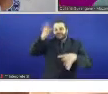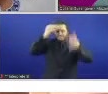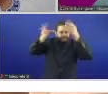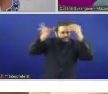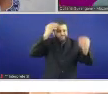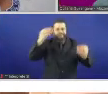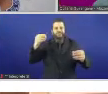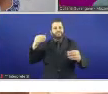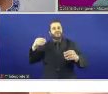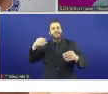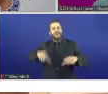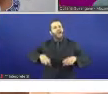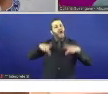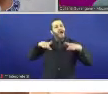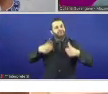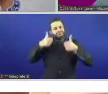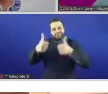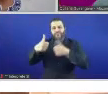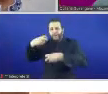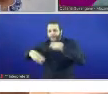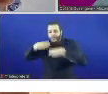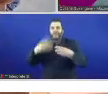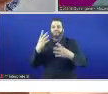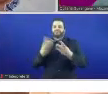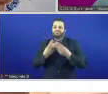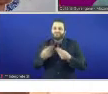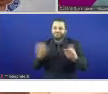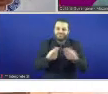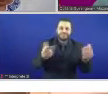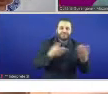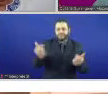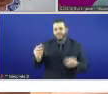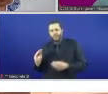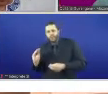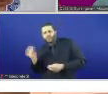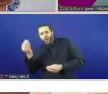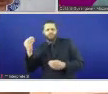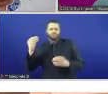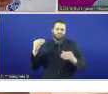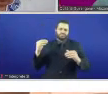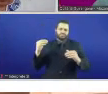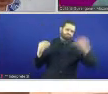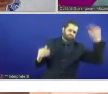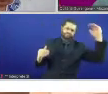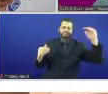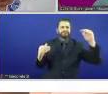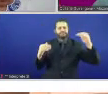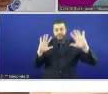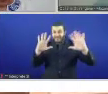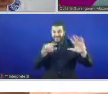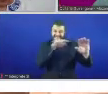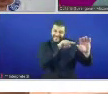education system for all. And I think it is also important to talk more and to involve all the